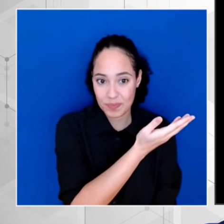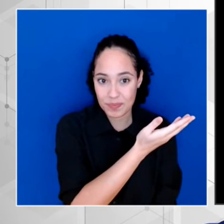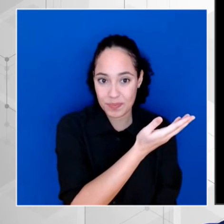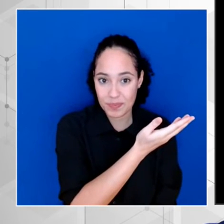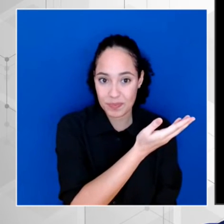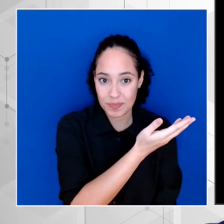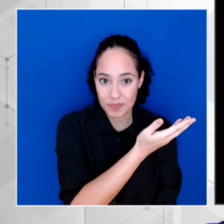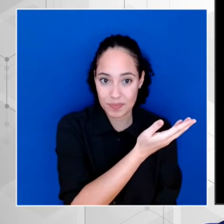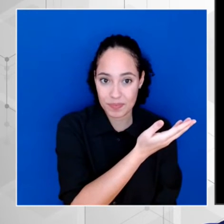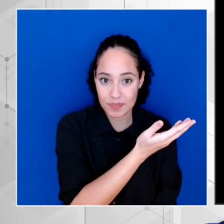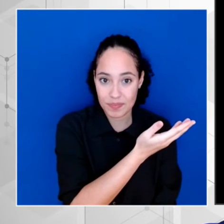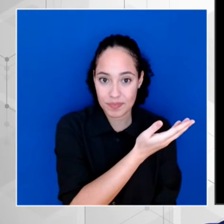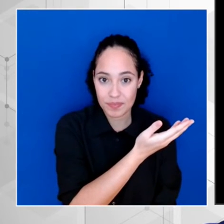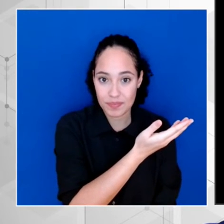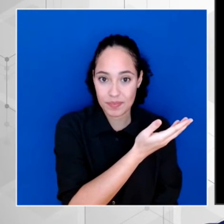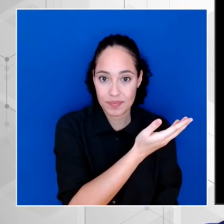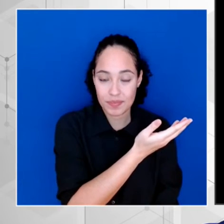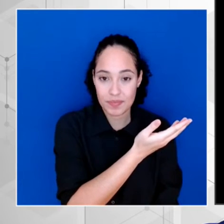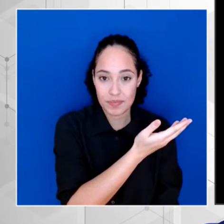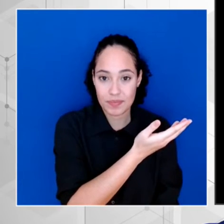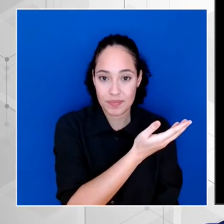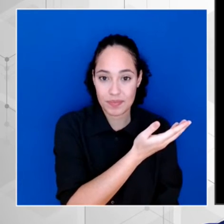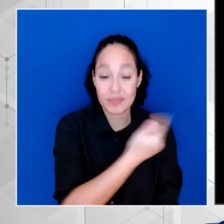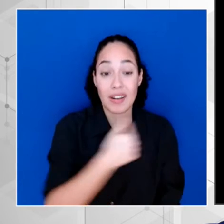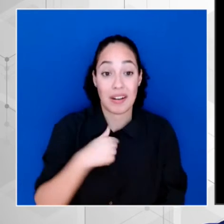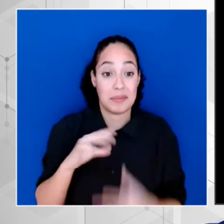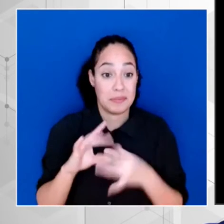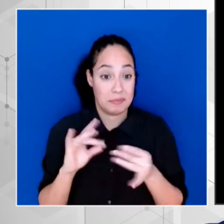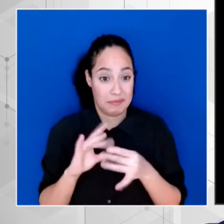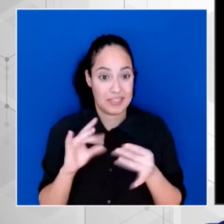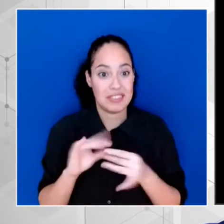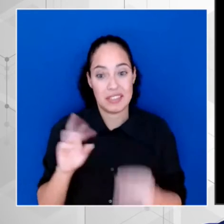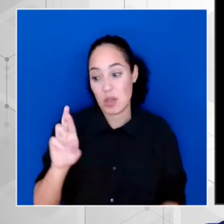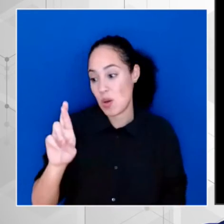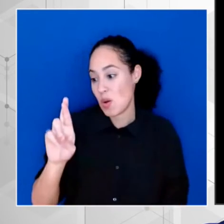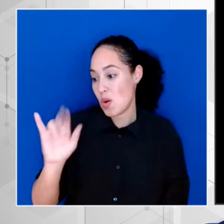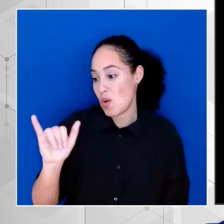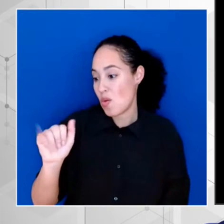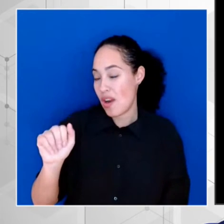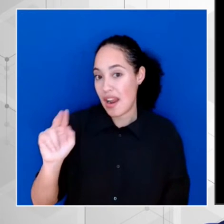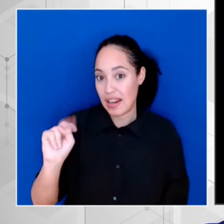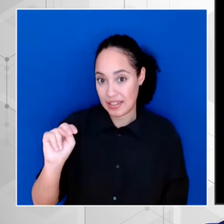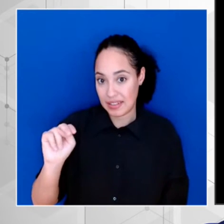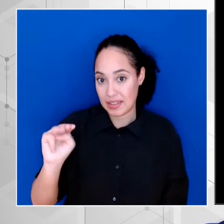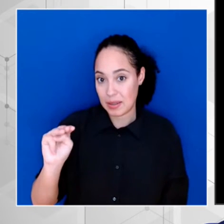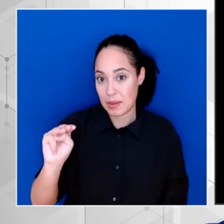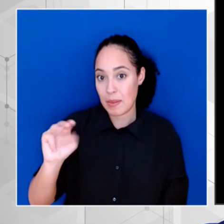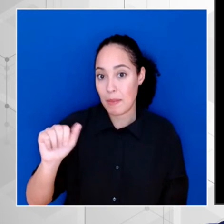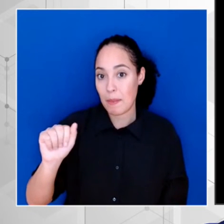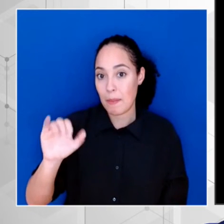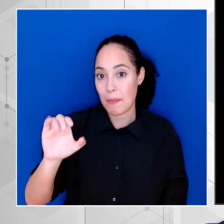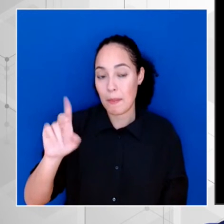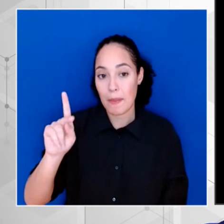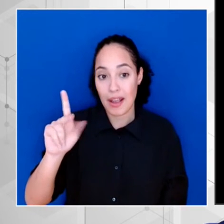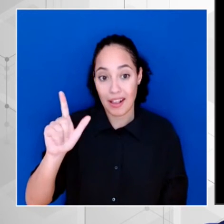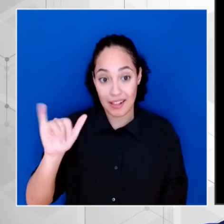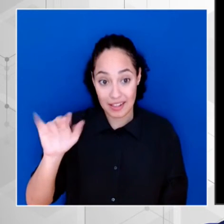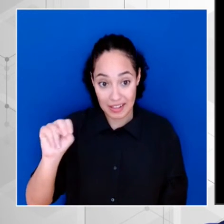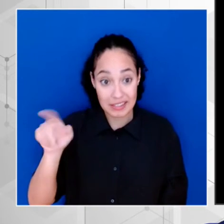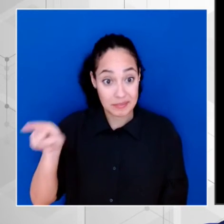example. And I already mentioned Ryan McLean's presentation about how our state of mind can influence a